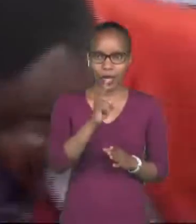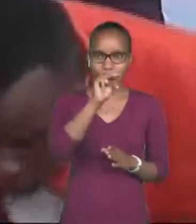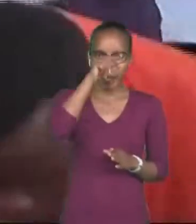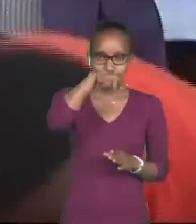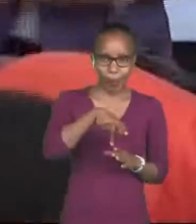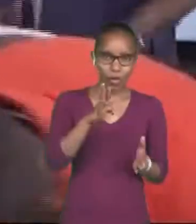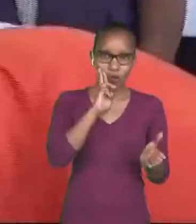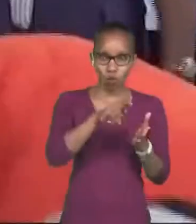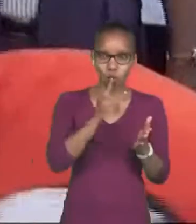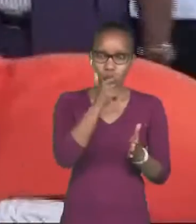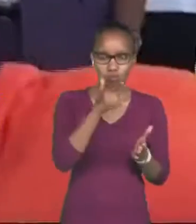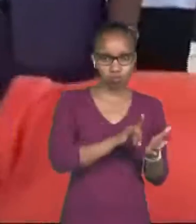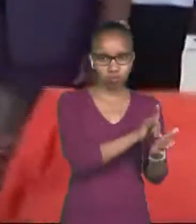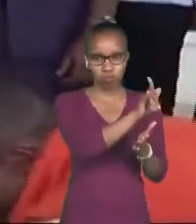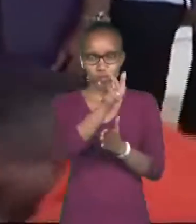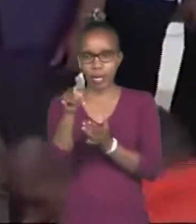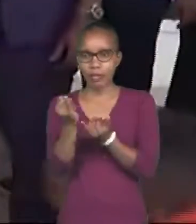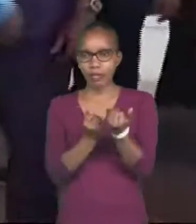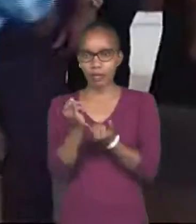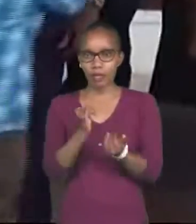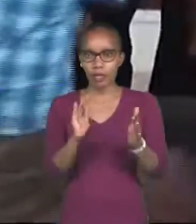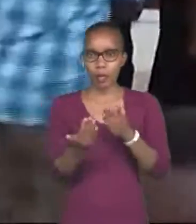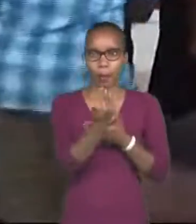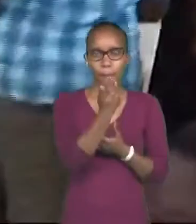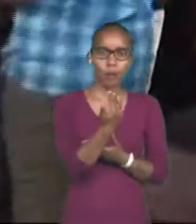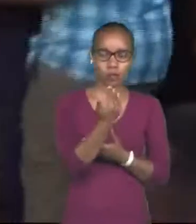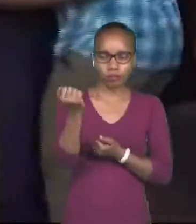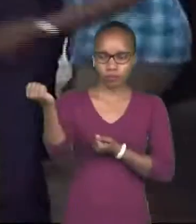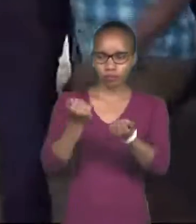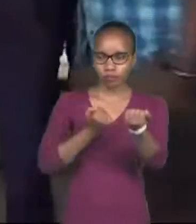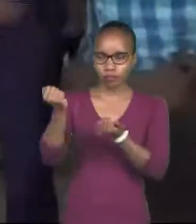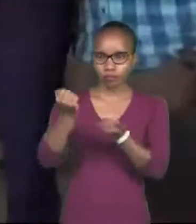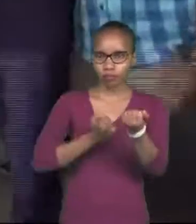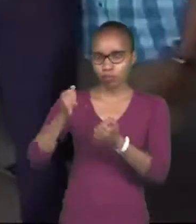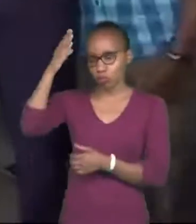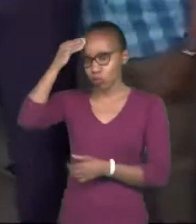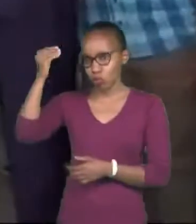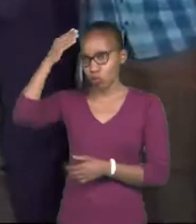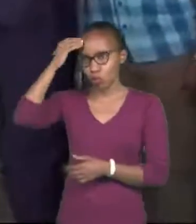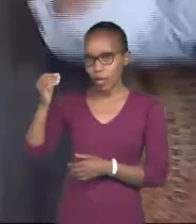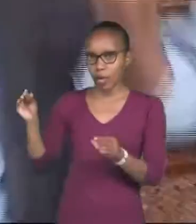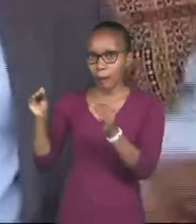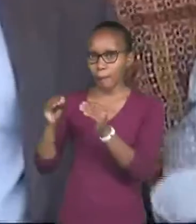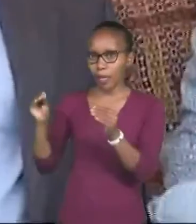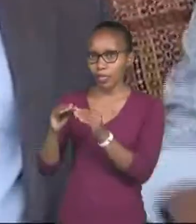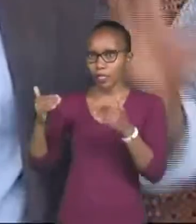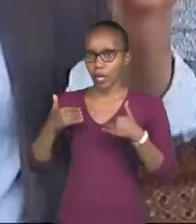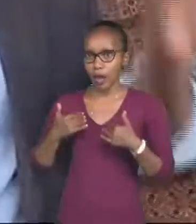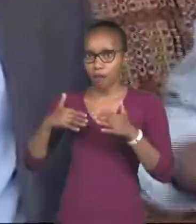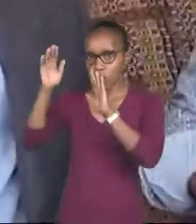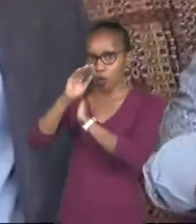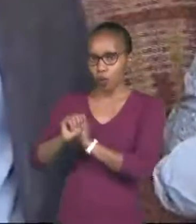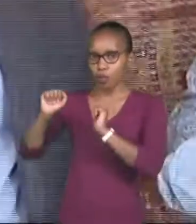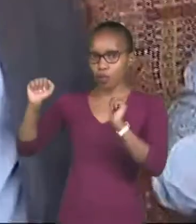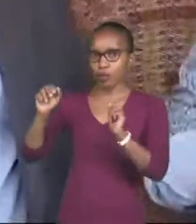the MPs who flew from Nairobi on Saturday morning was chauffeured from the airport to Villa Somalia, where they held a meeting with President